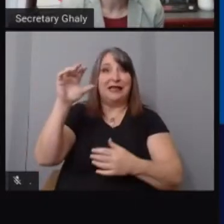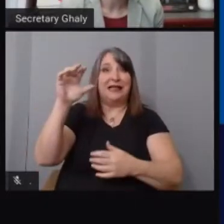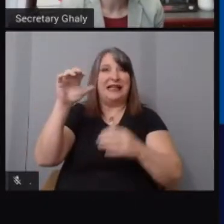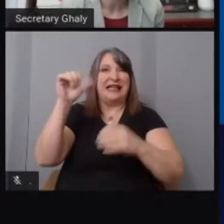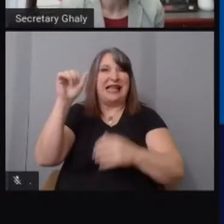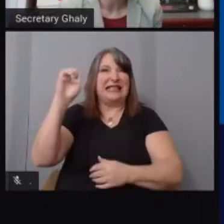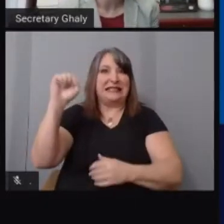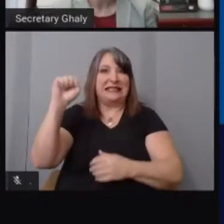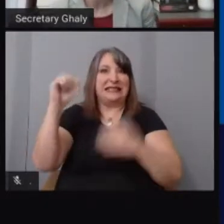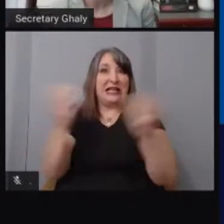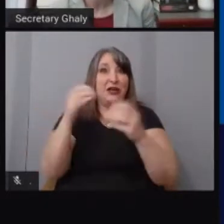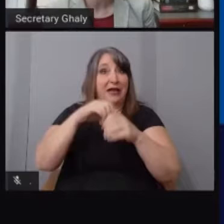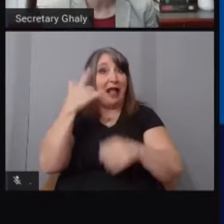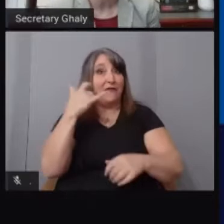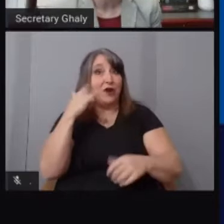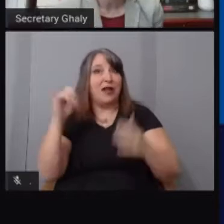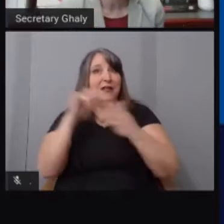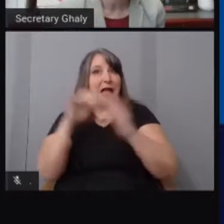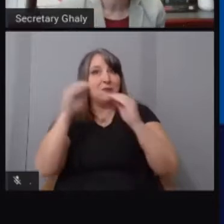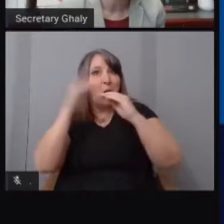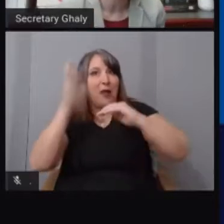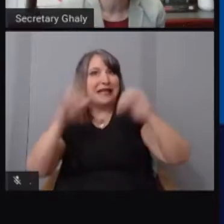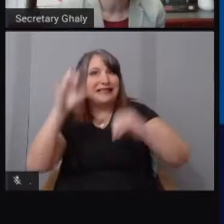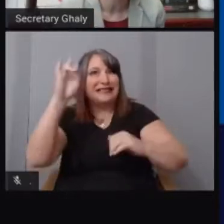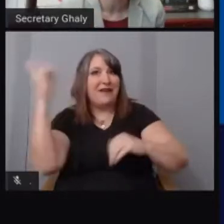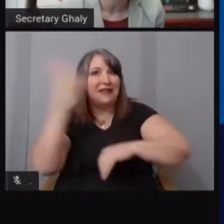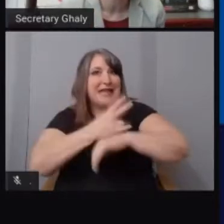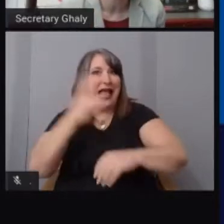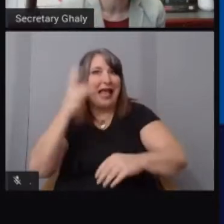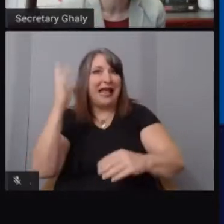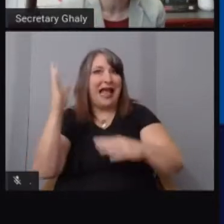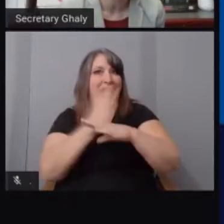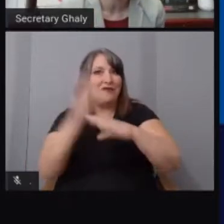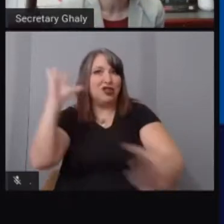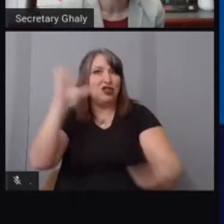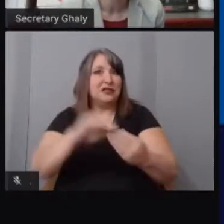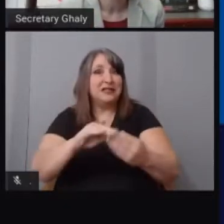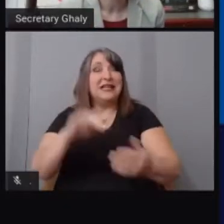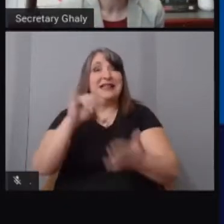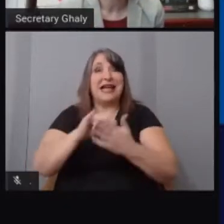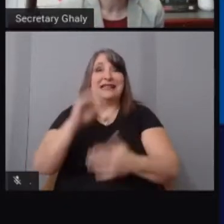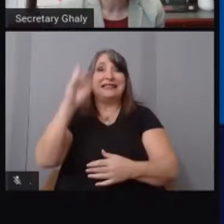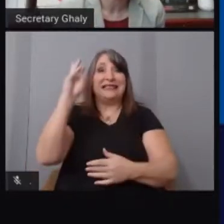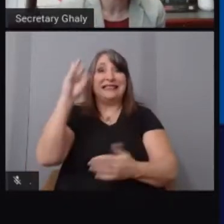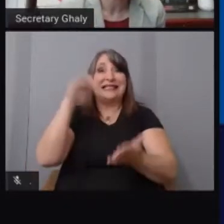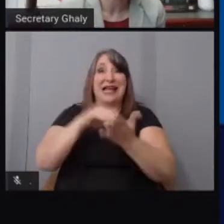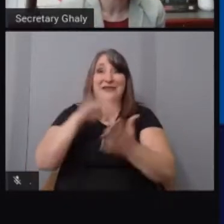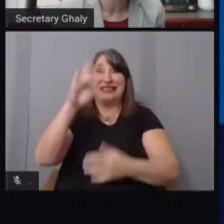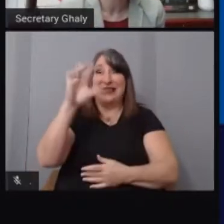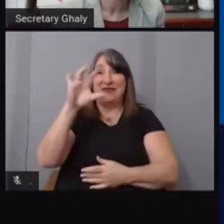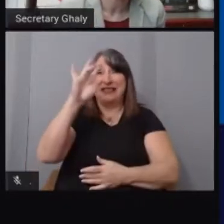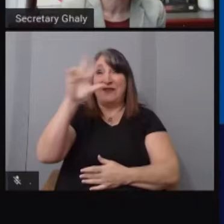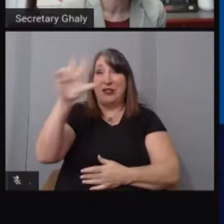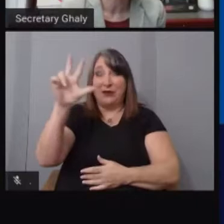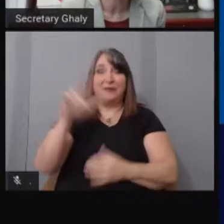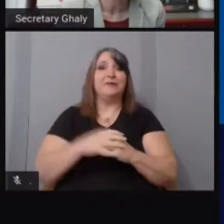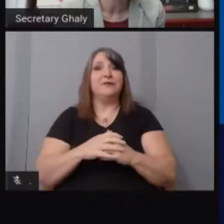California. This is higher than our 7-day average, which is 6,773 cases. Our total tests